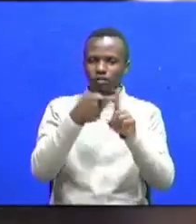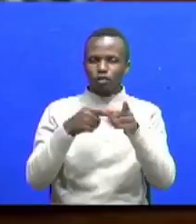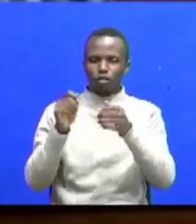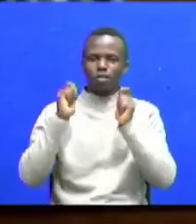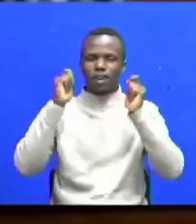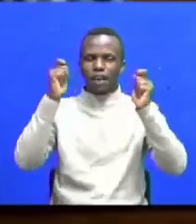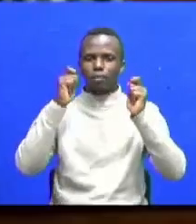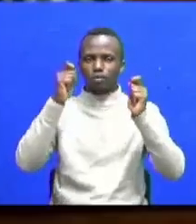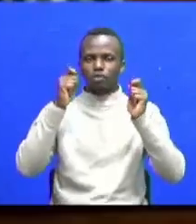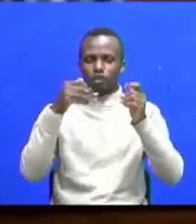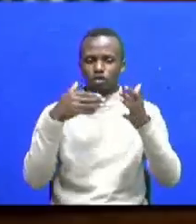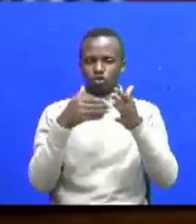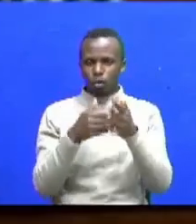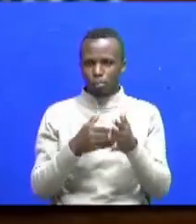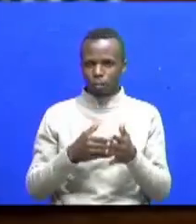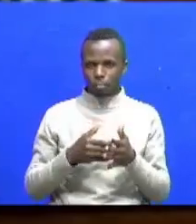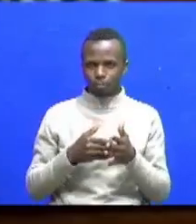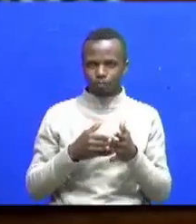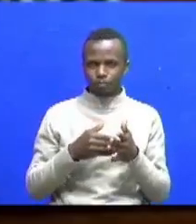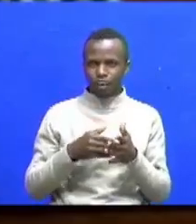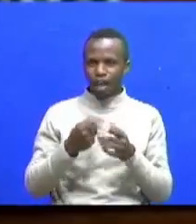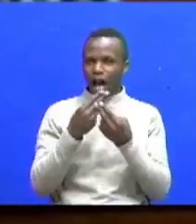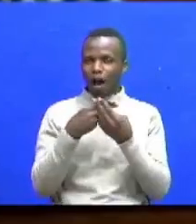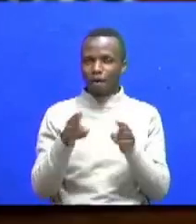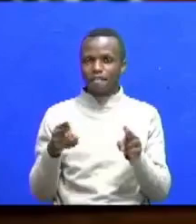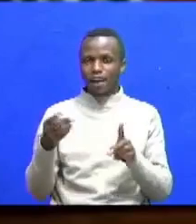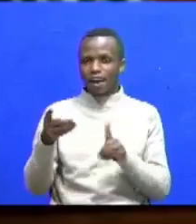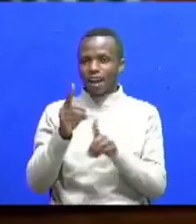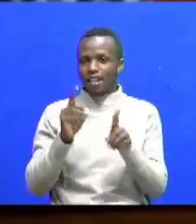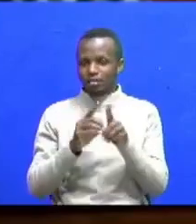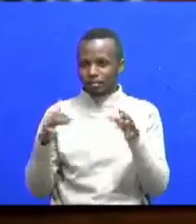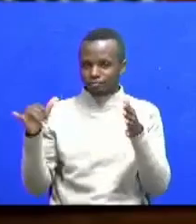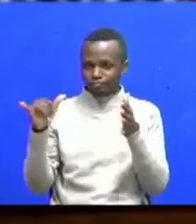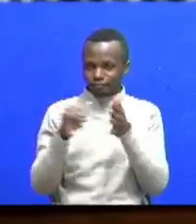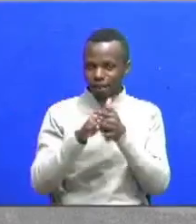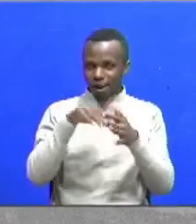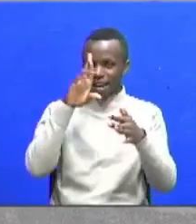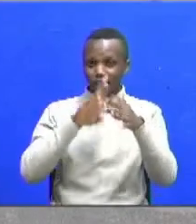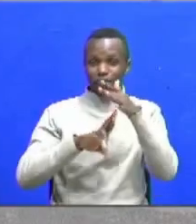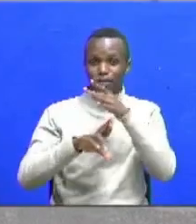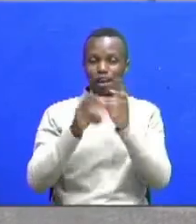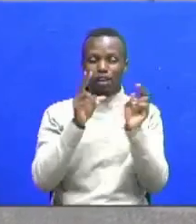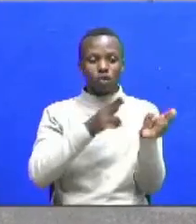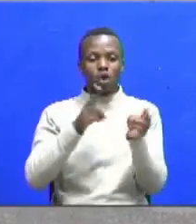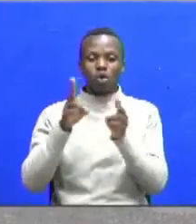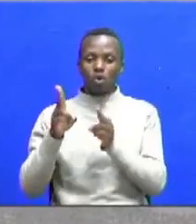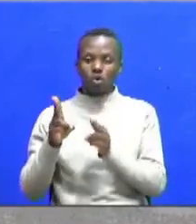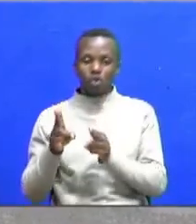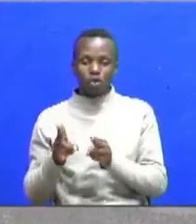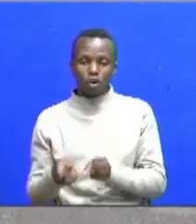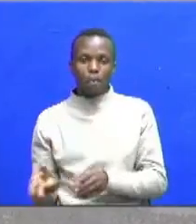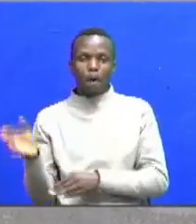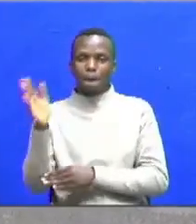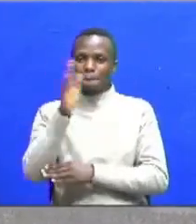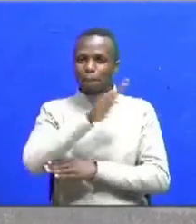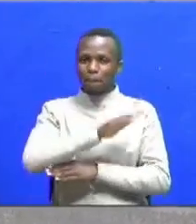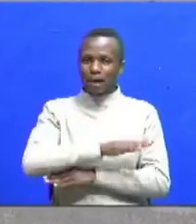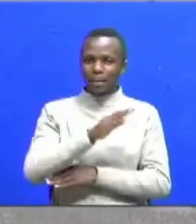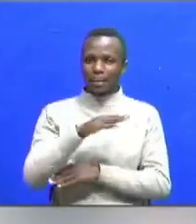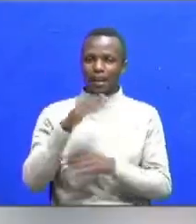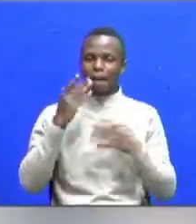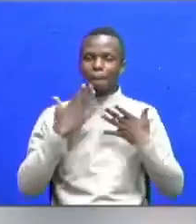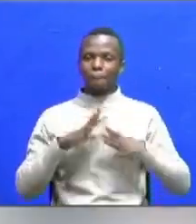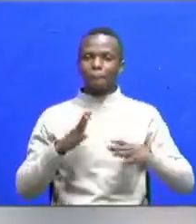demonstrations. However, despite this, and in respect to the normalcy that has started to be restored, Kenyans are